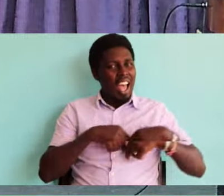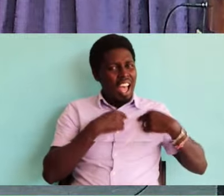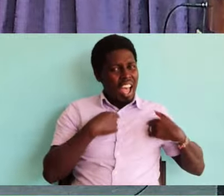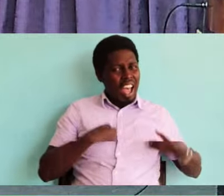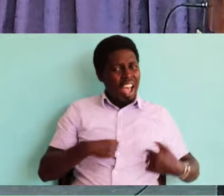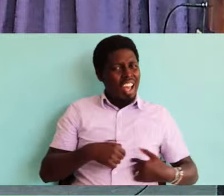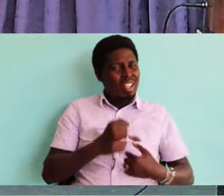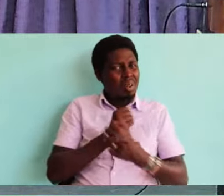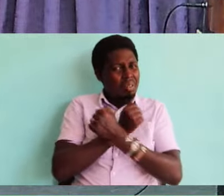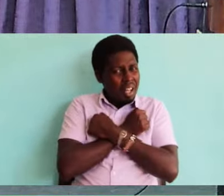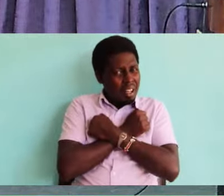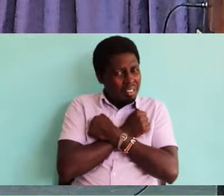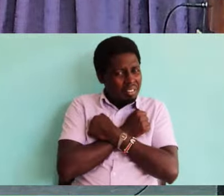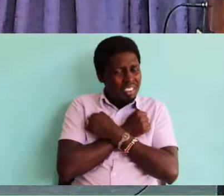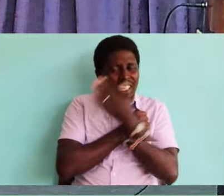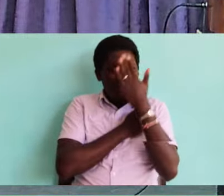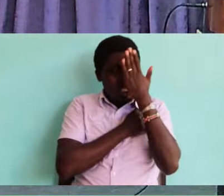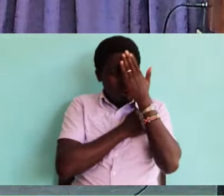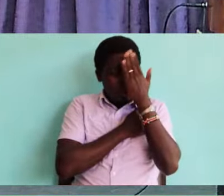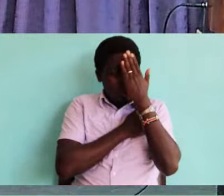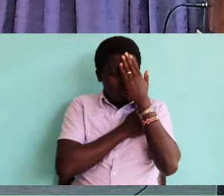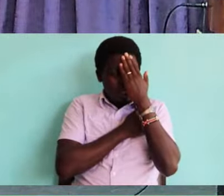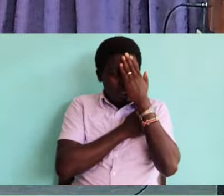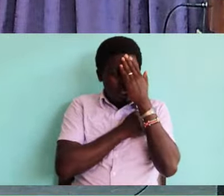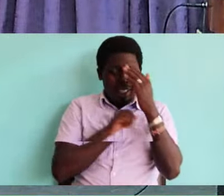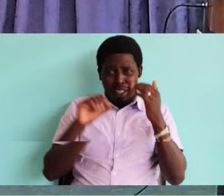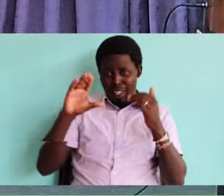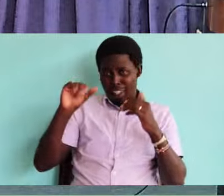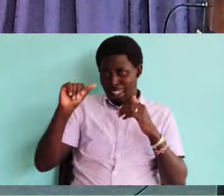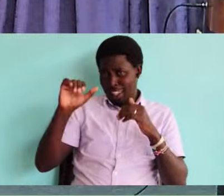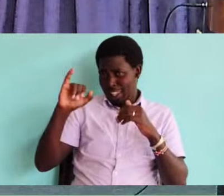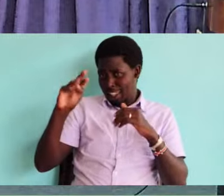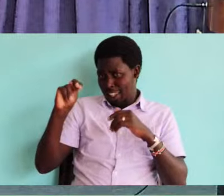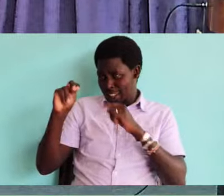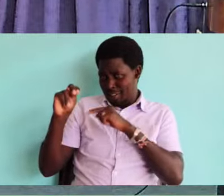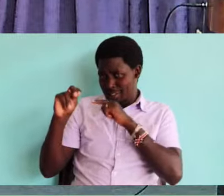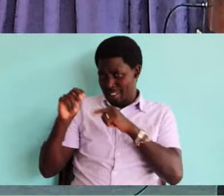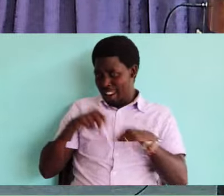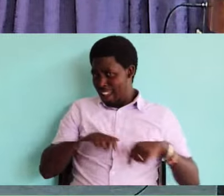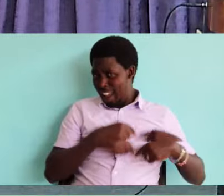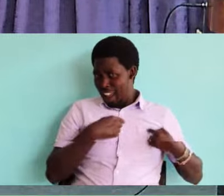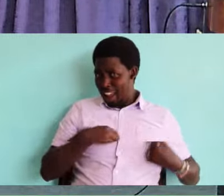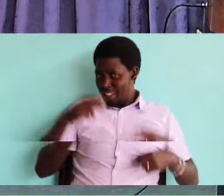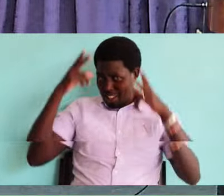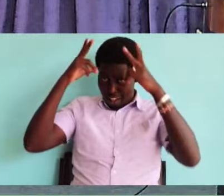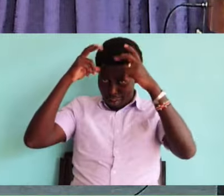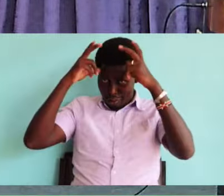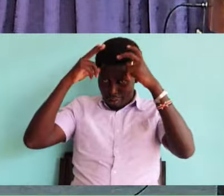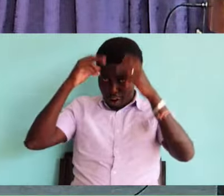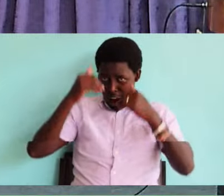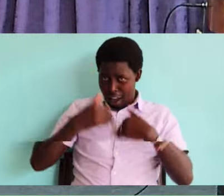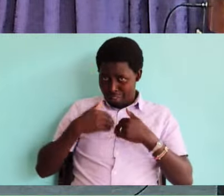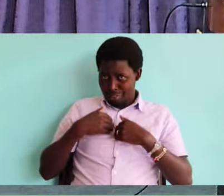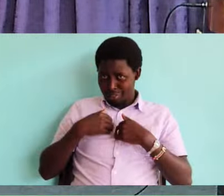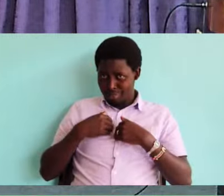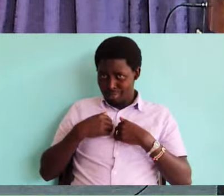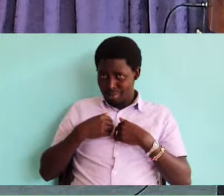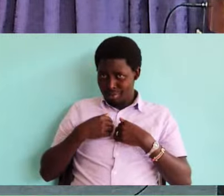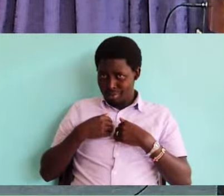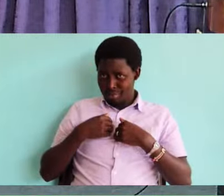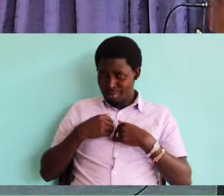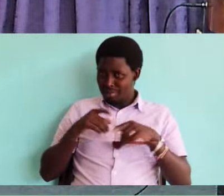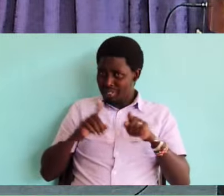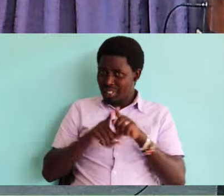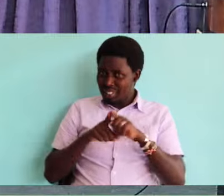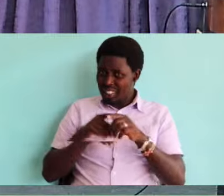He has noted Cain's heart is not right, is evil, even after his response. Cain